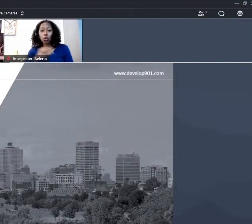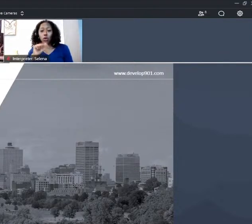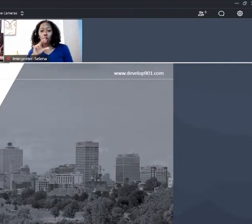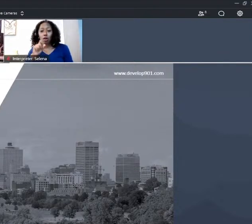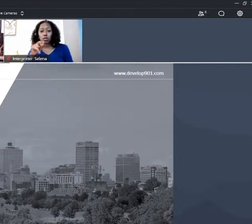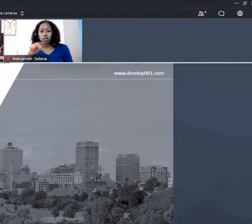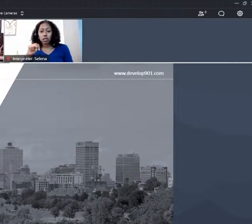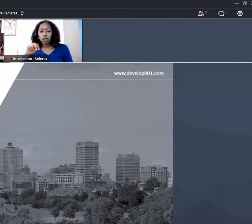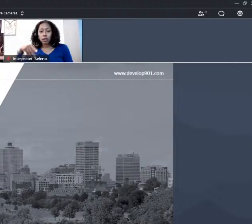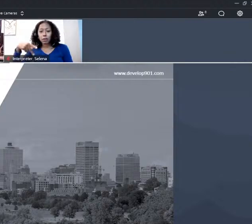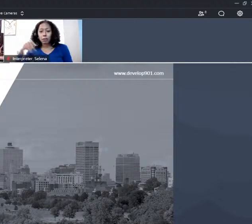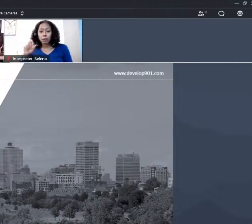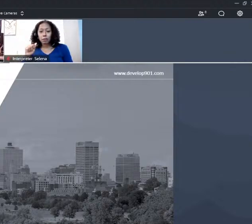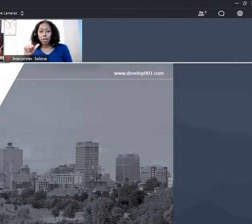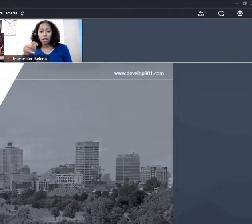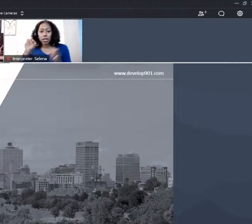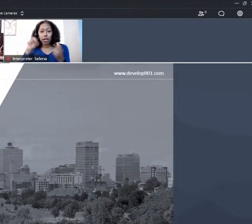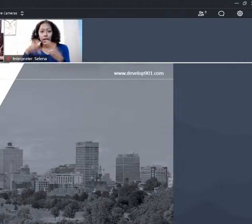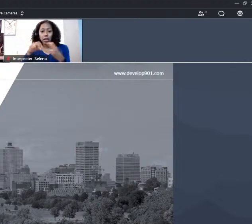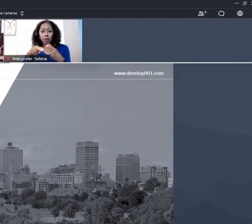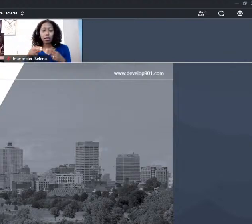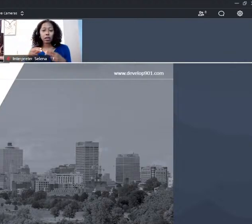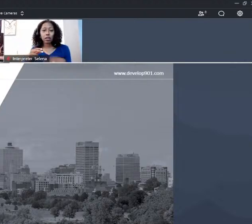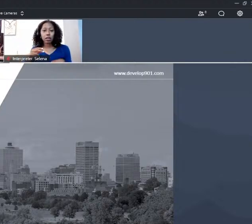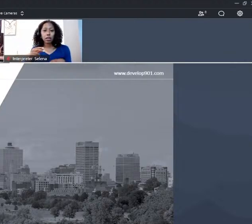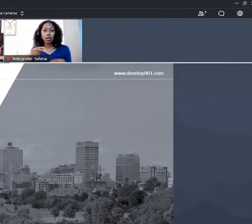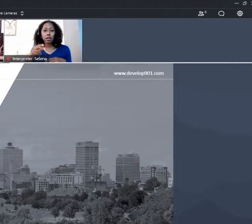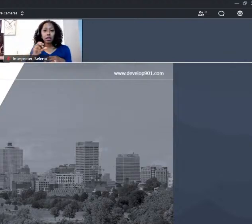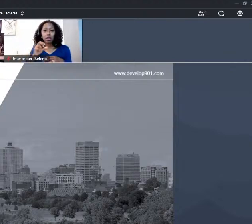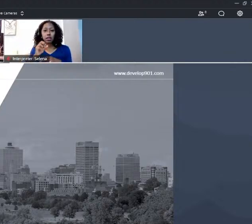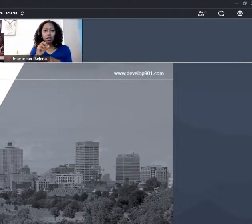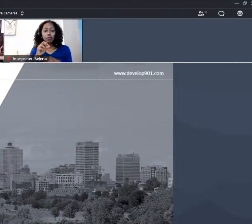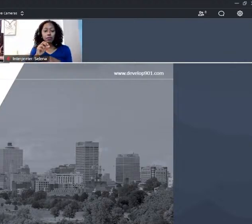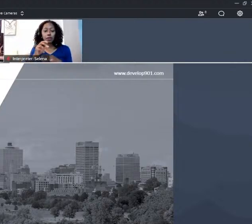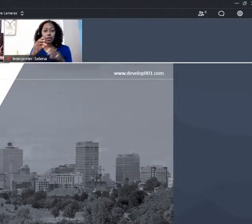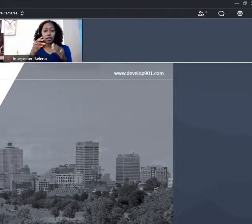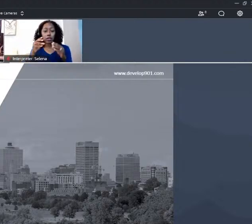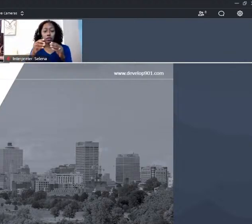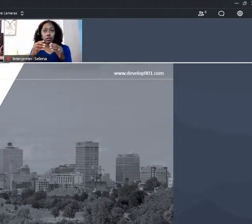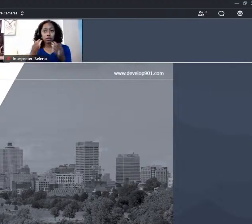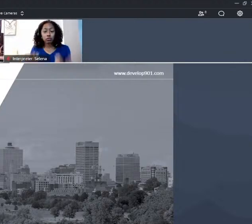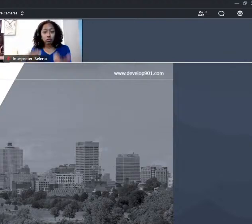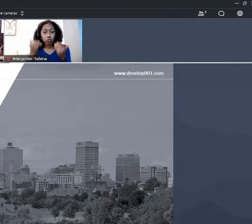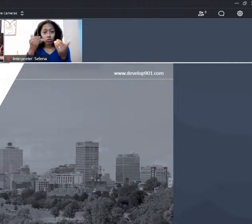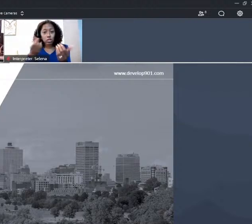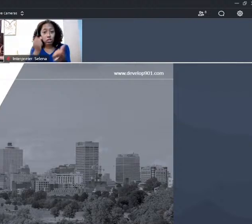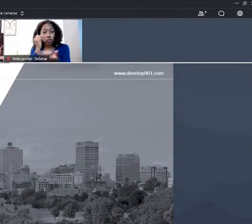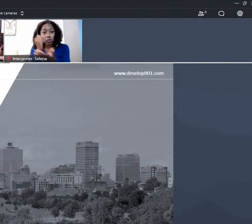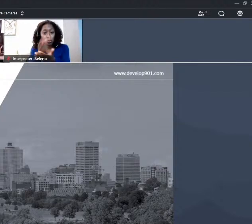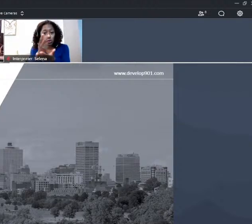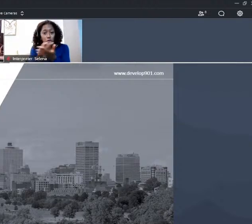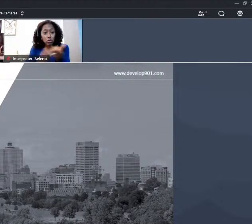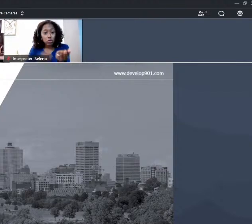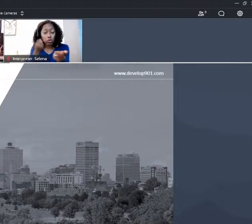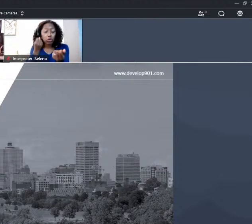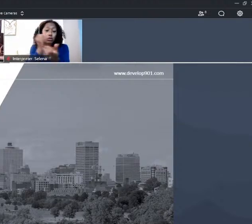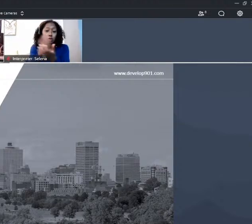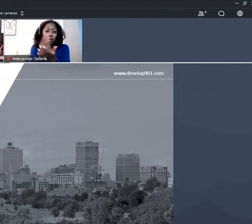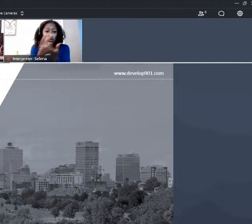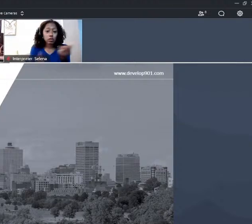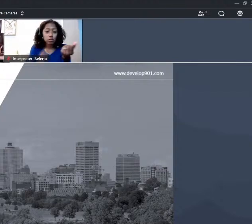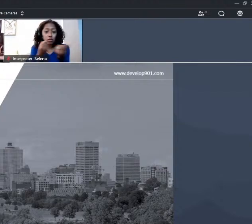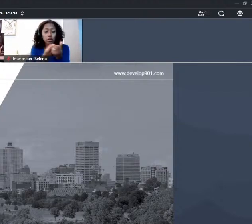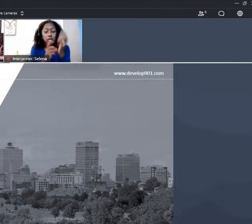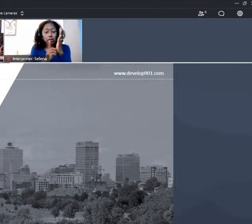acre in the commercial mixed use -3 district. This resolution is sponsored by the Division of Planning and